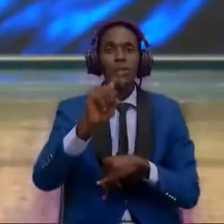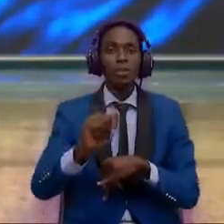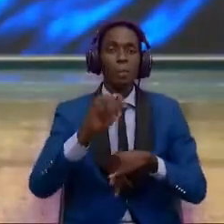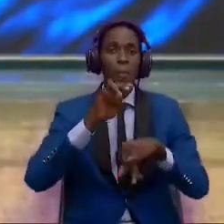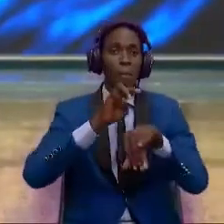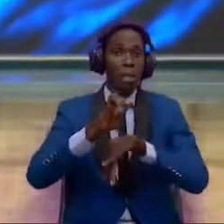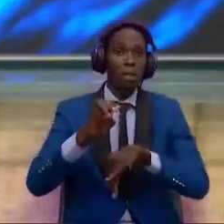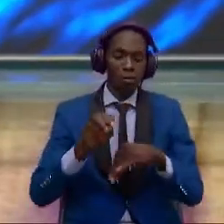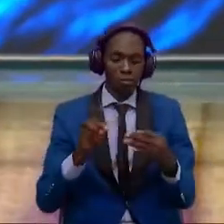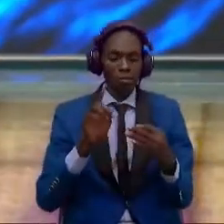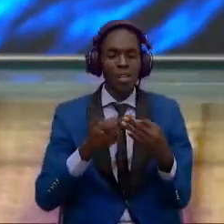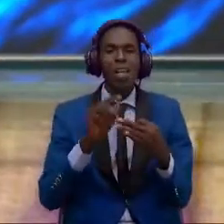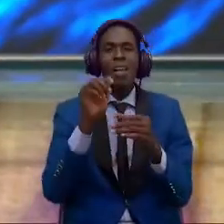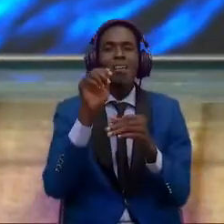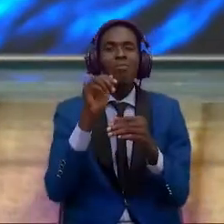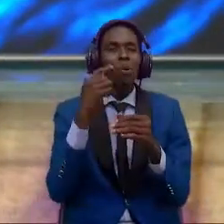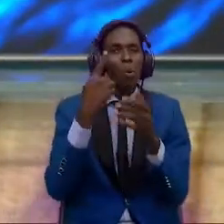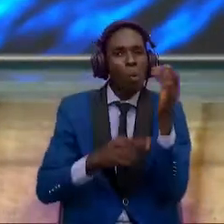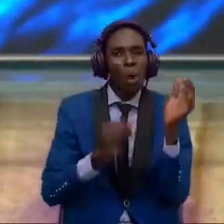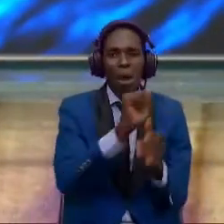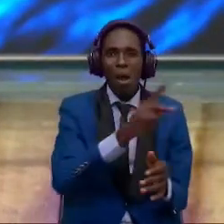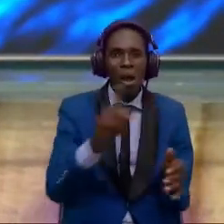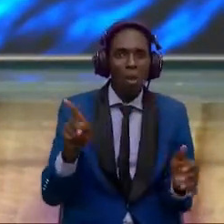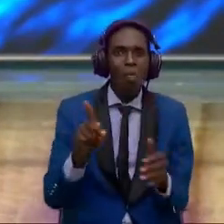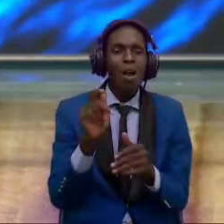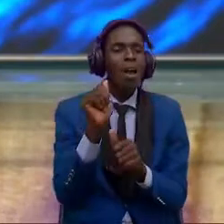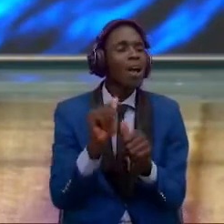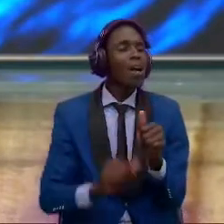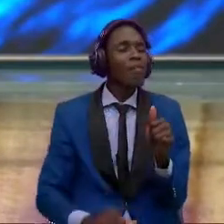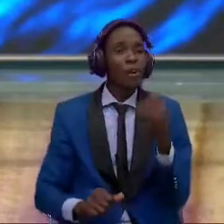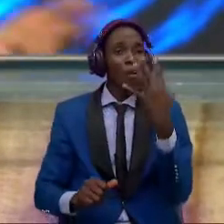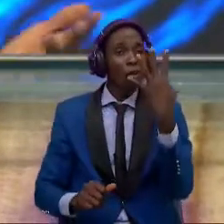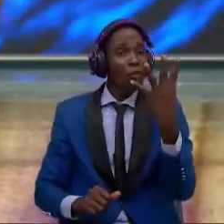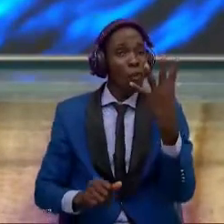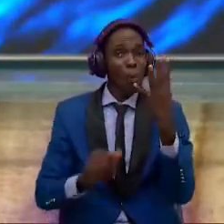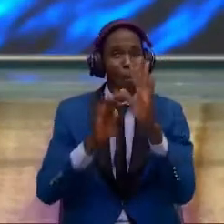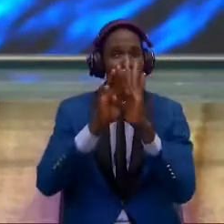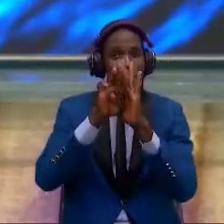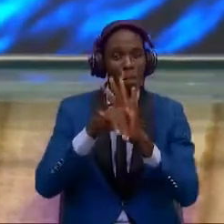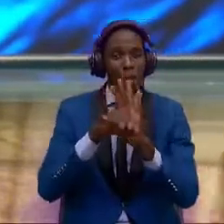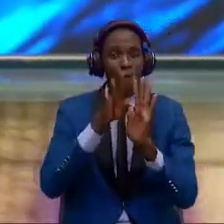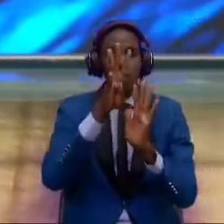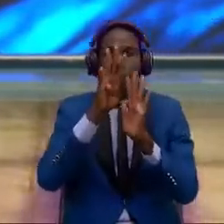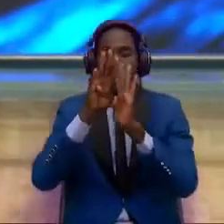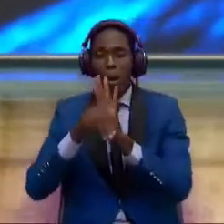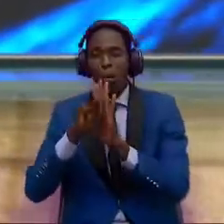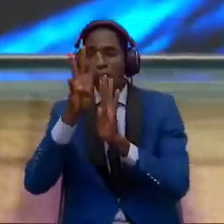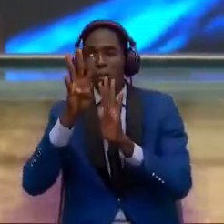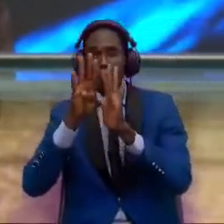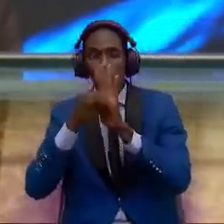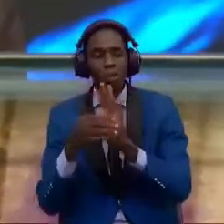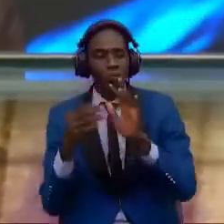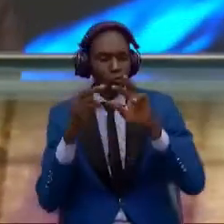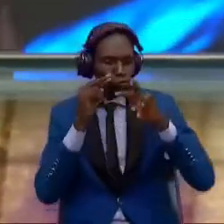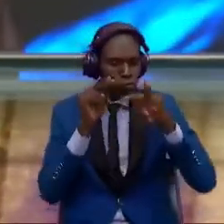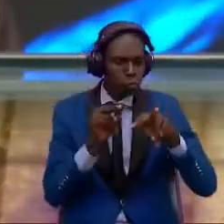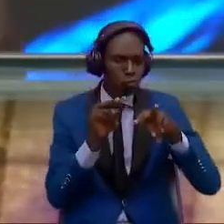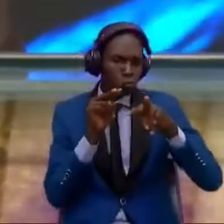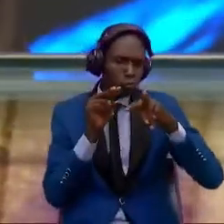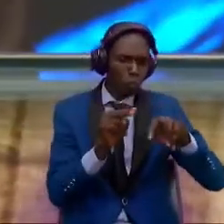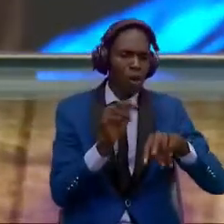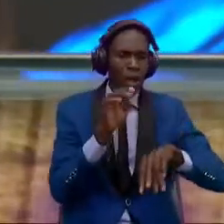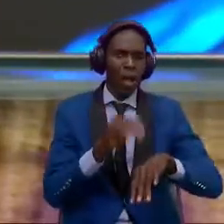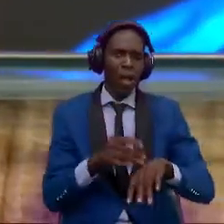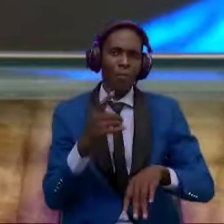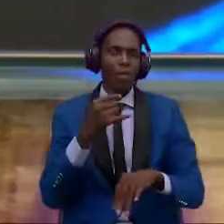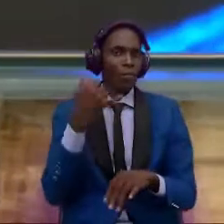Every 4 minutes they check their phone, and every time they're glued to their phone. Have you noticed them?